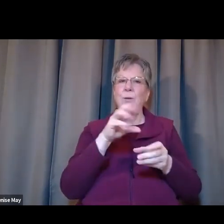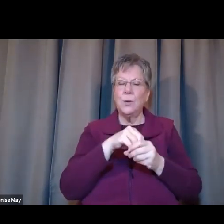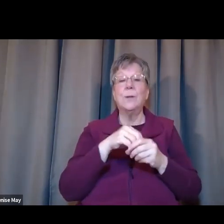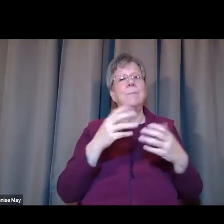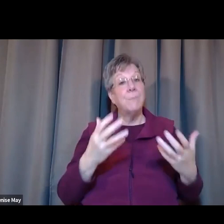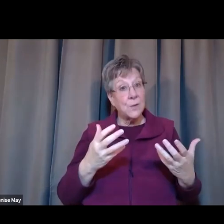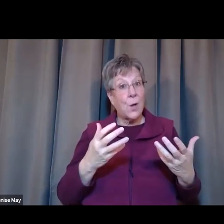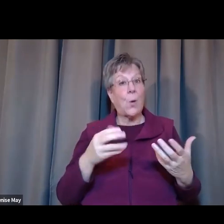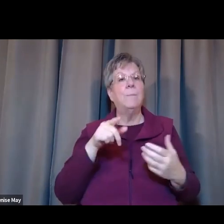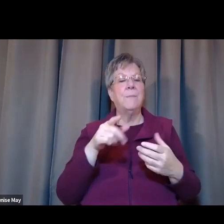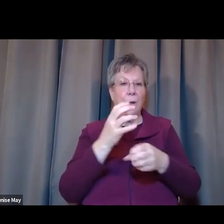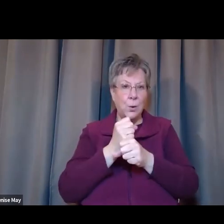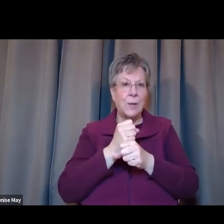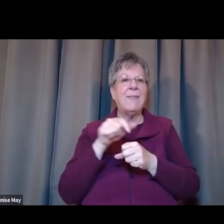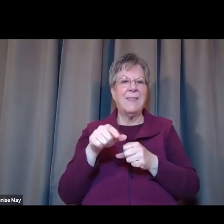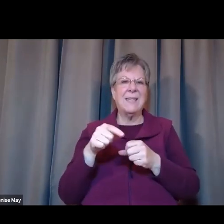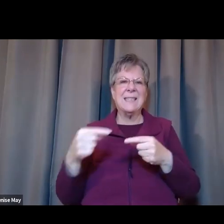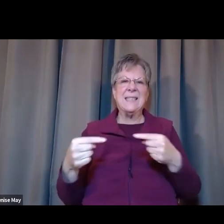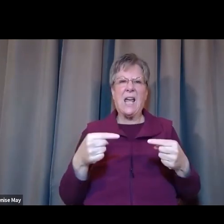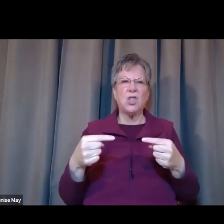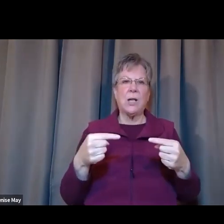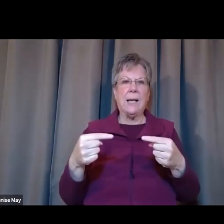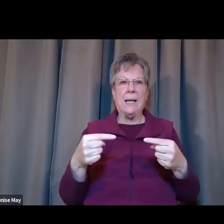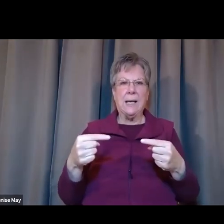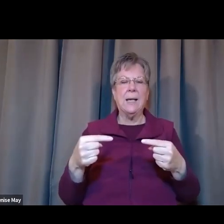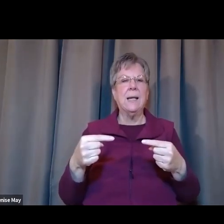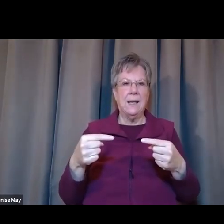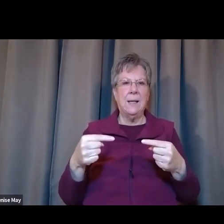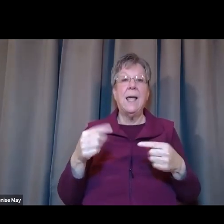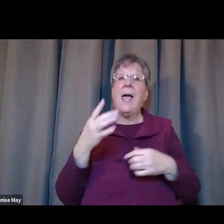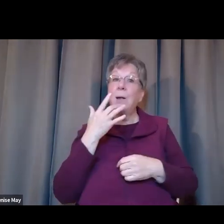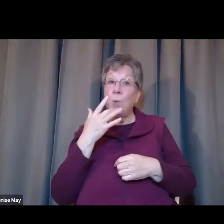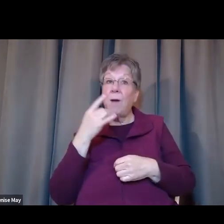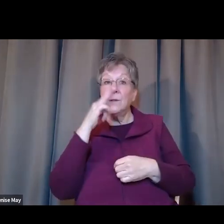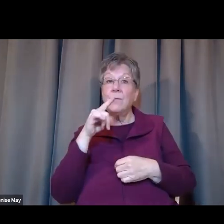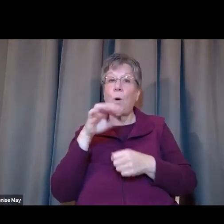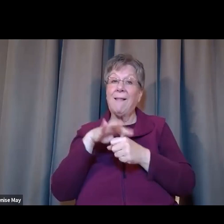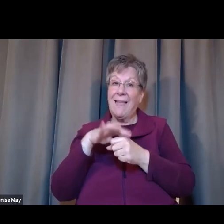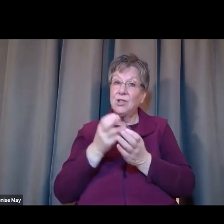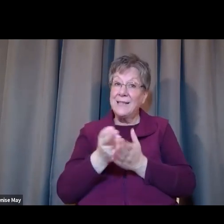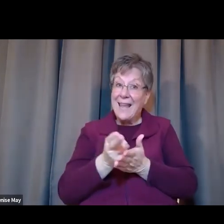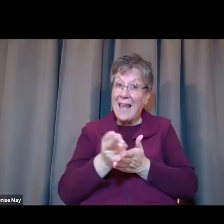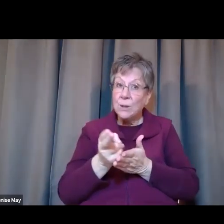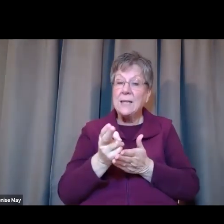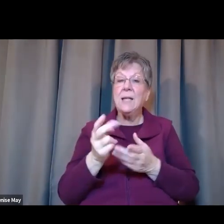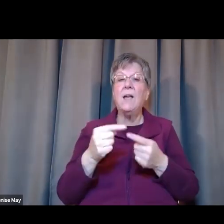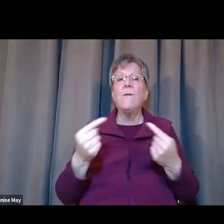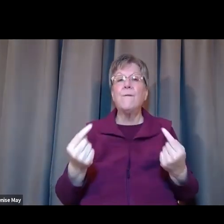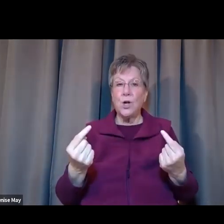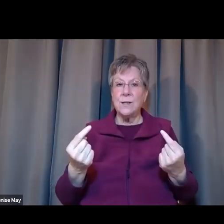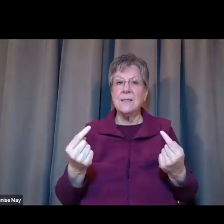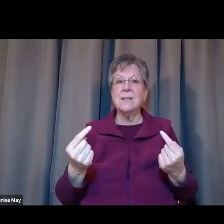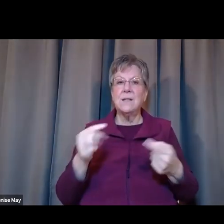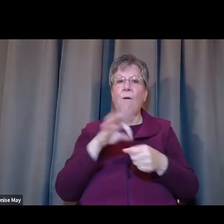get, as Professor Mann mentioned, this tension between a preference for election integrity versus